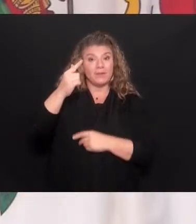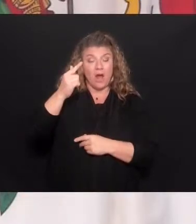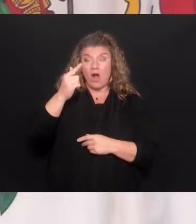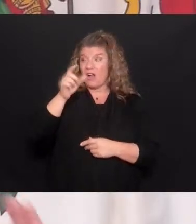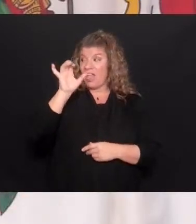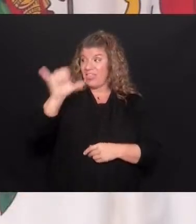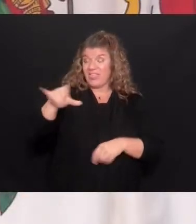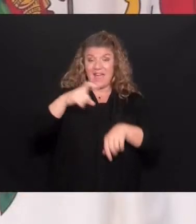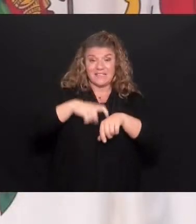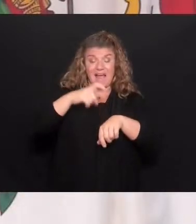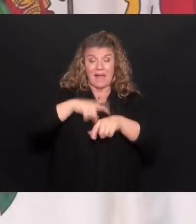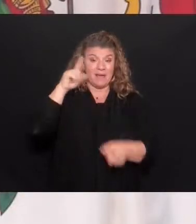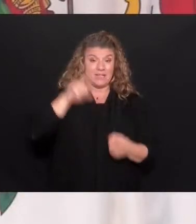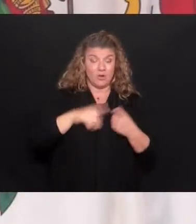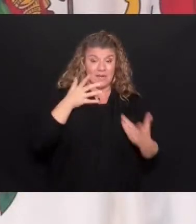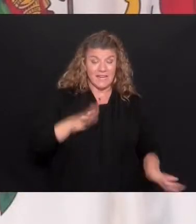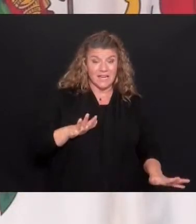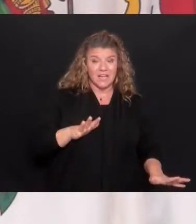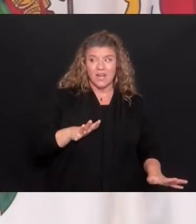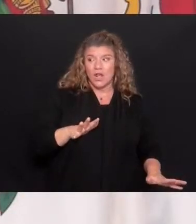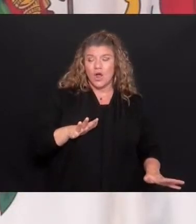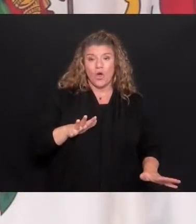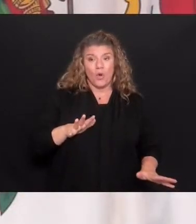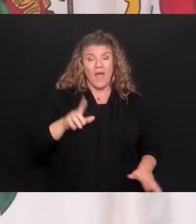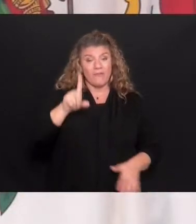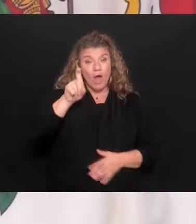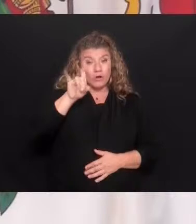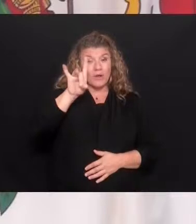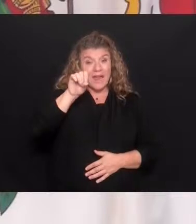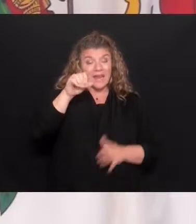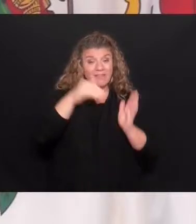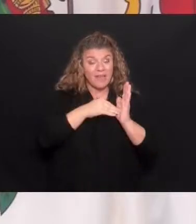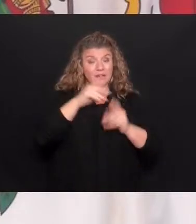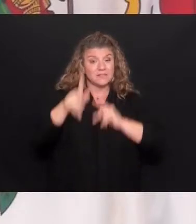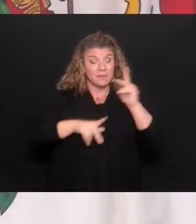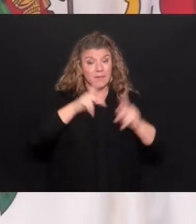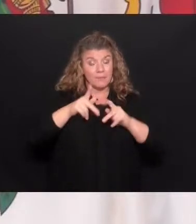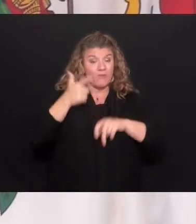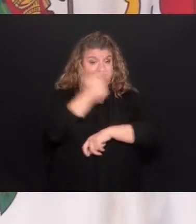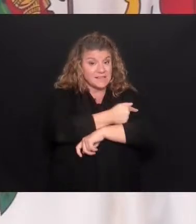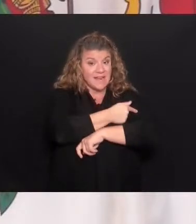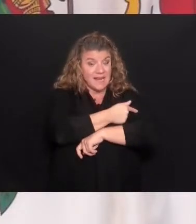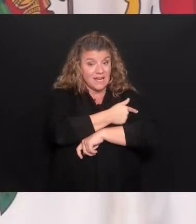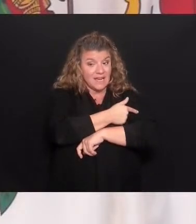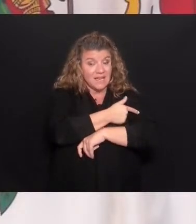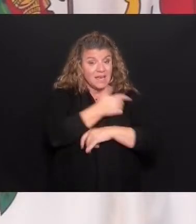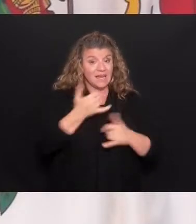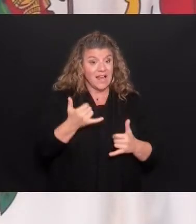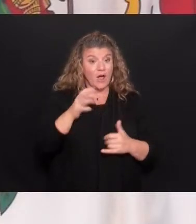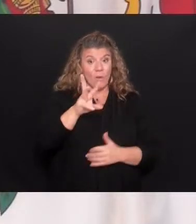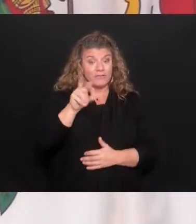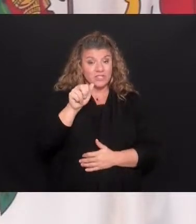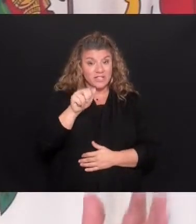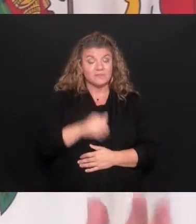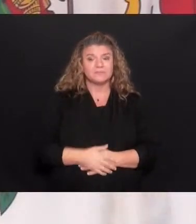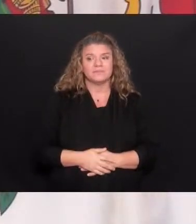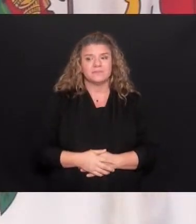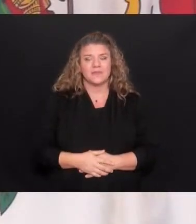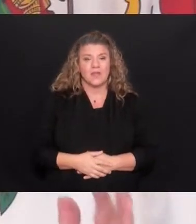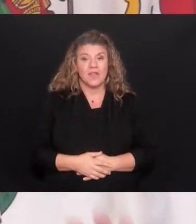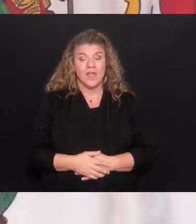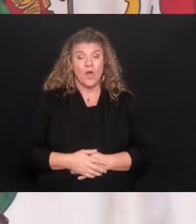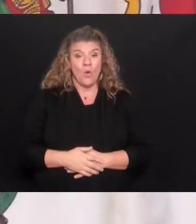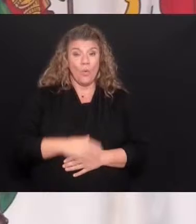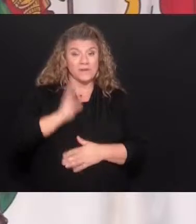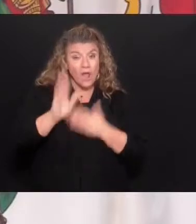that time till we ended it, we gained 180,000 people that we got vaccinated in West Virginia. Now, was it all due